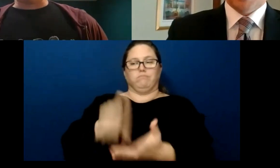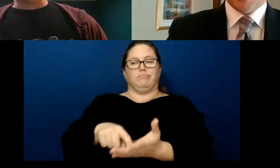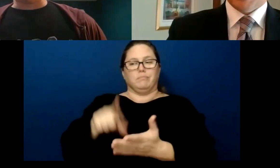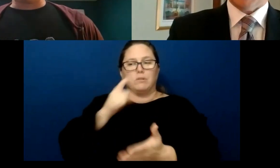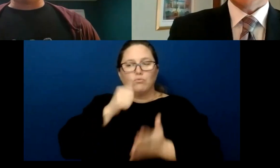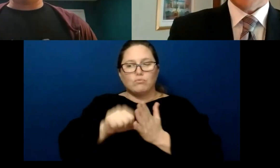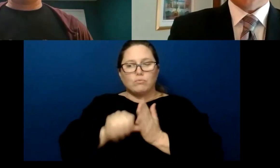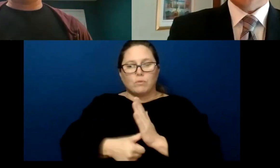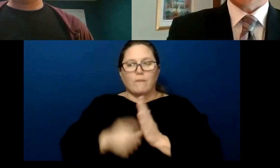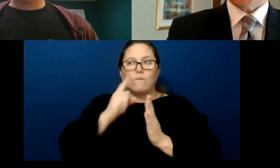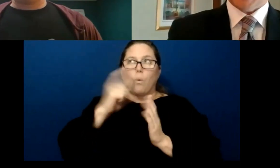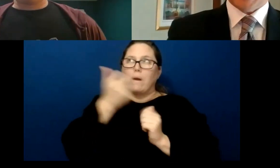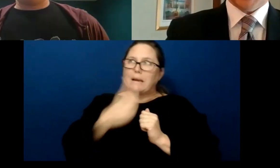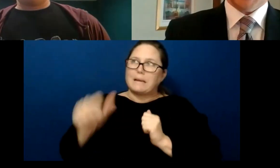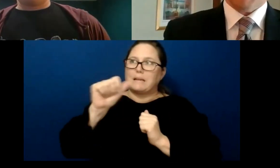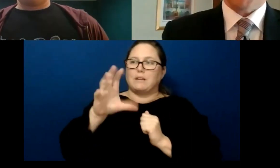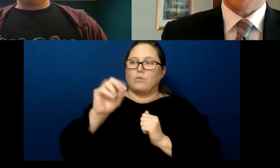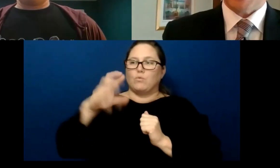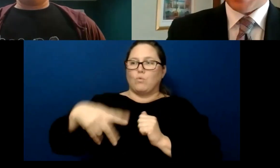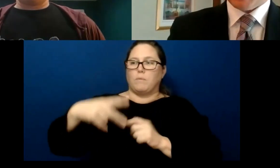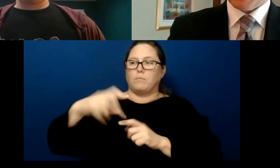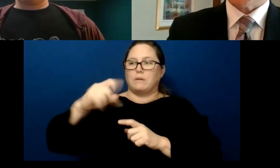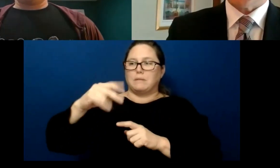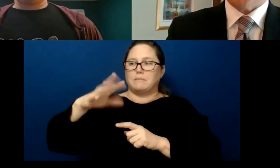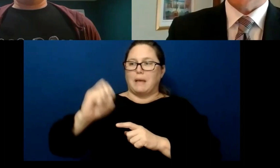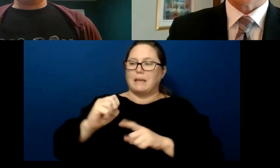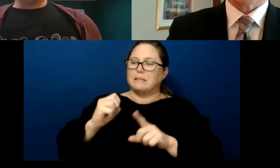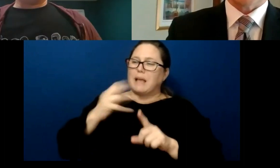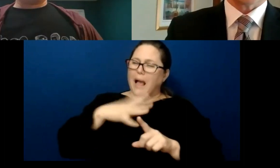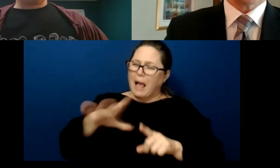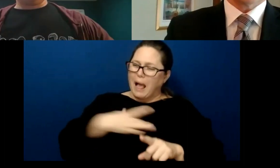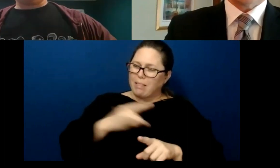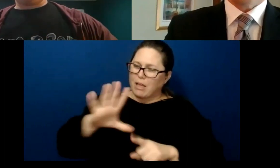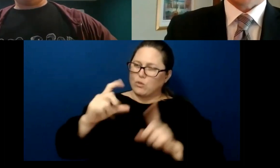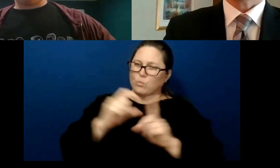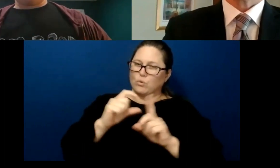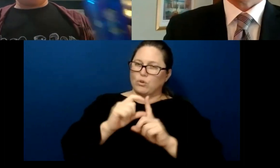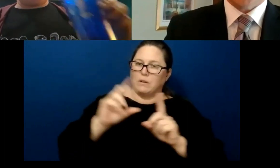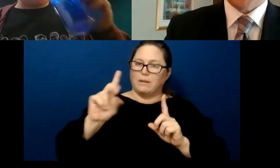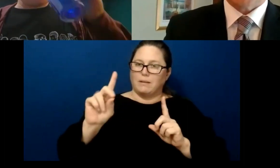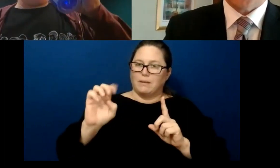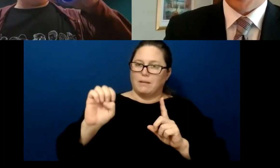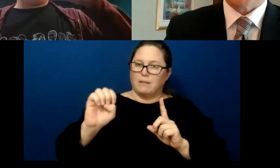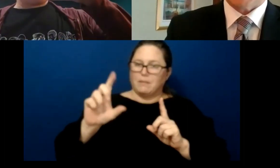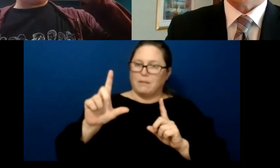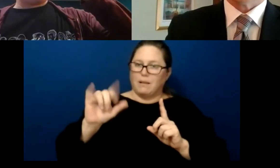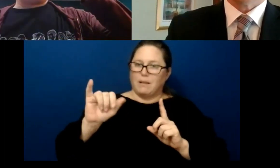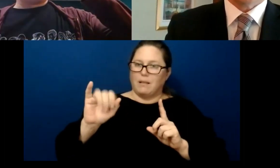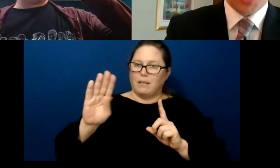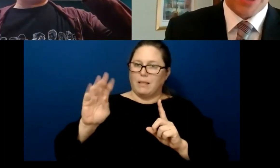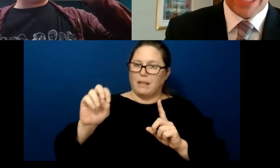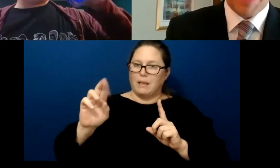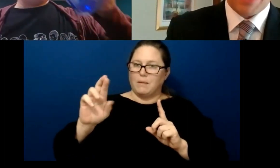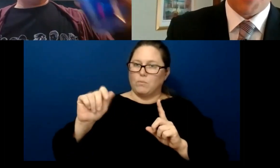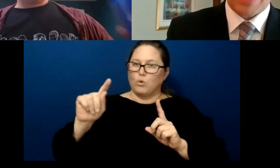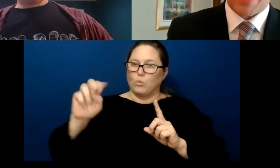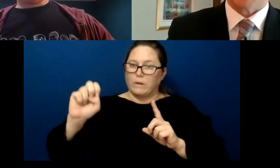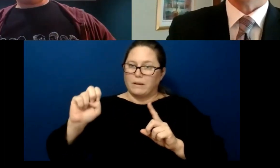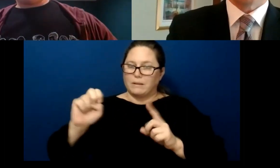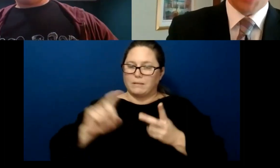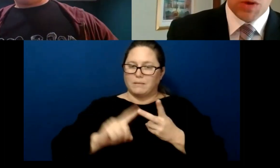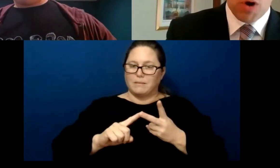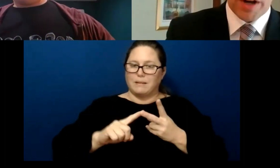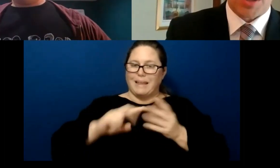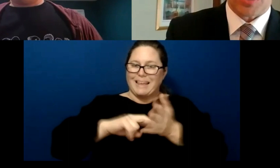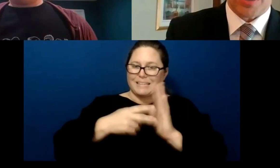that you might go into. I like that word you use, that deliberate and intentional, right? It's like, by actually going to the website, it shows you took time out of your